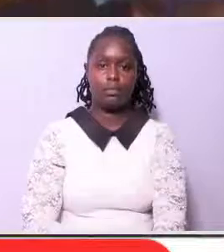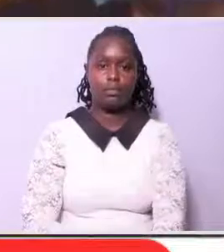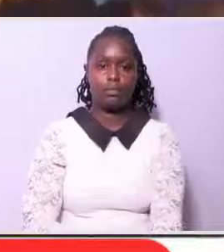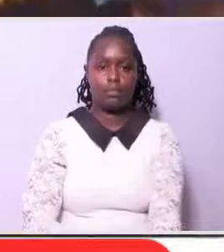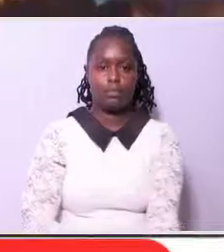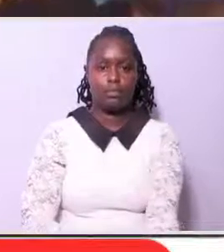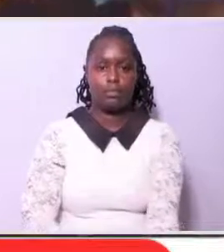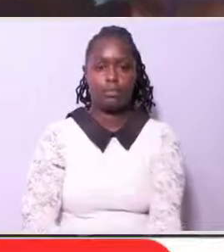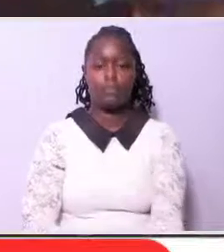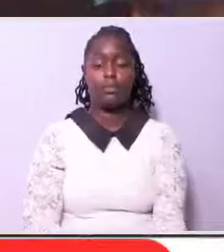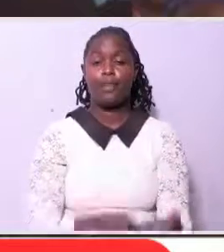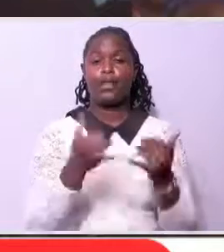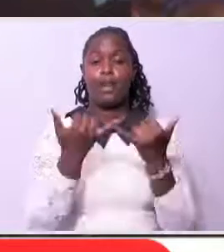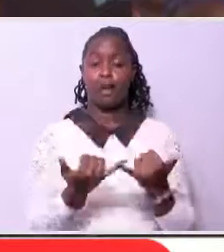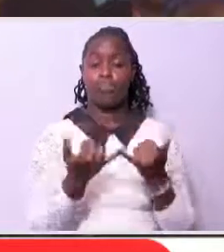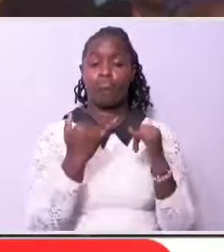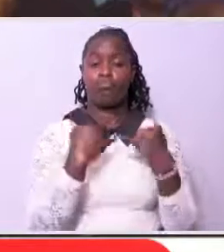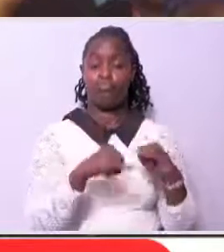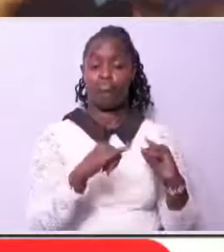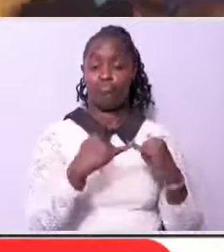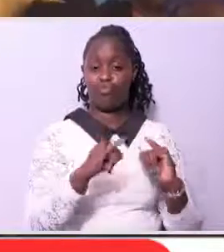Education department.